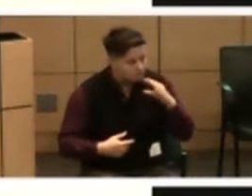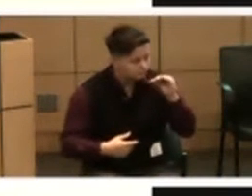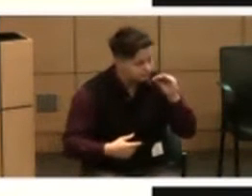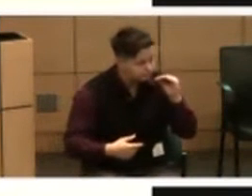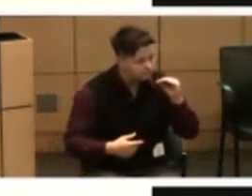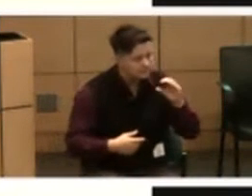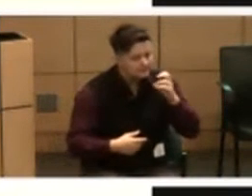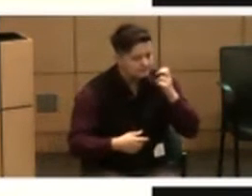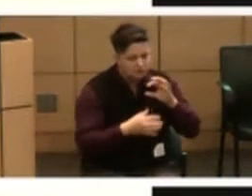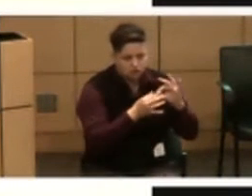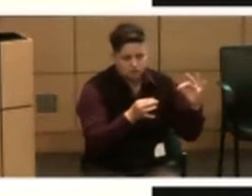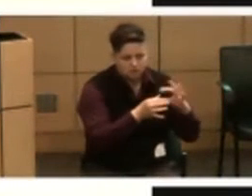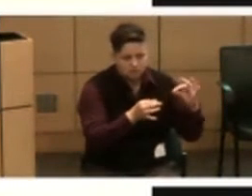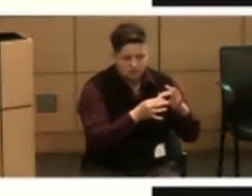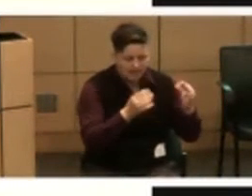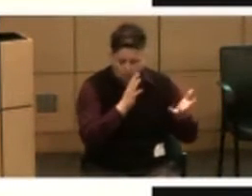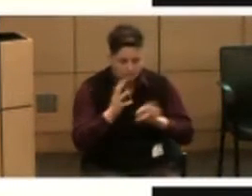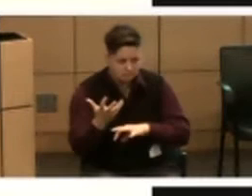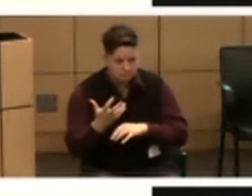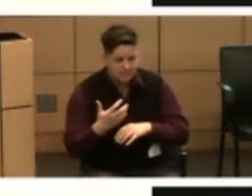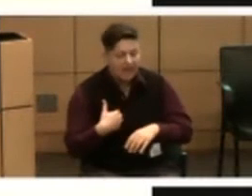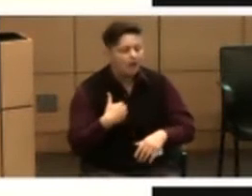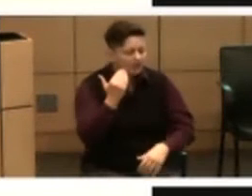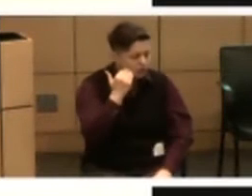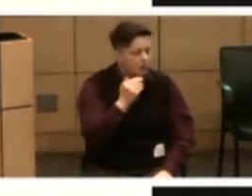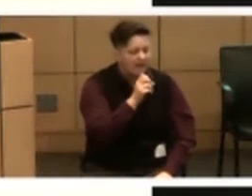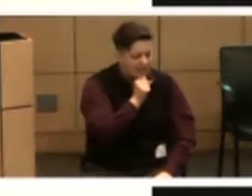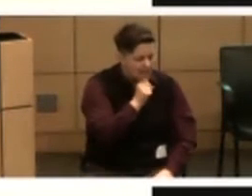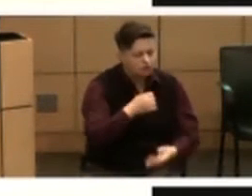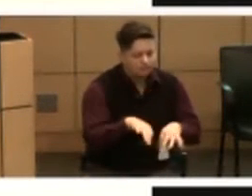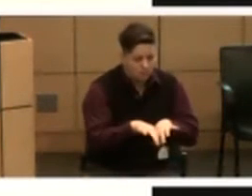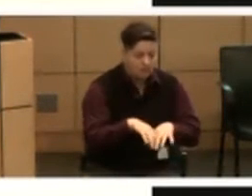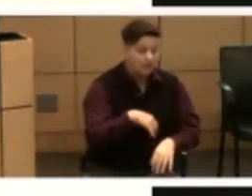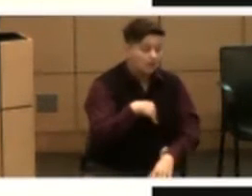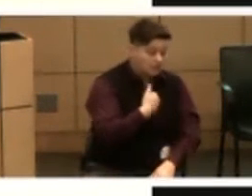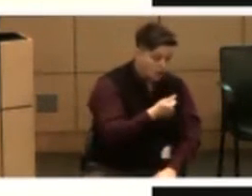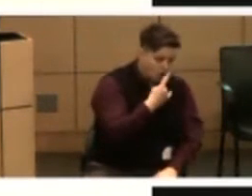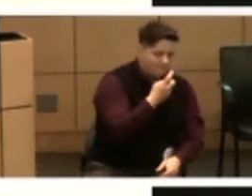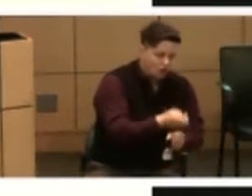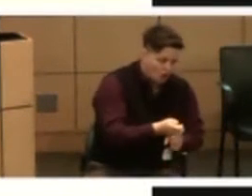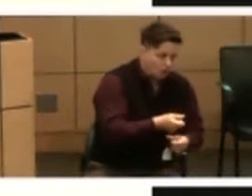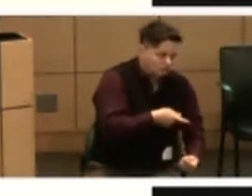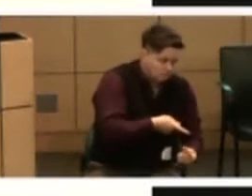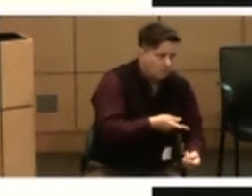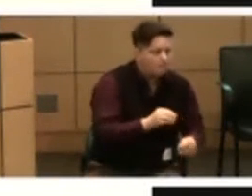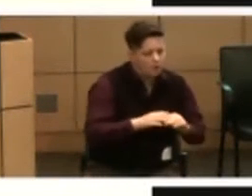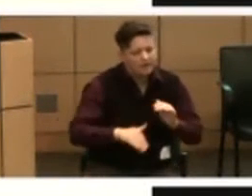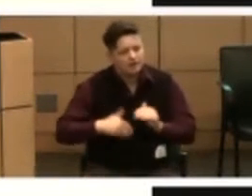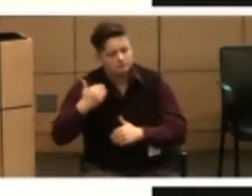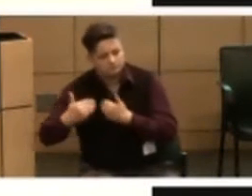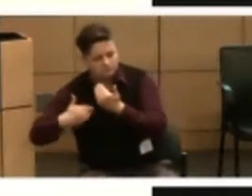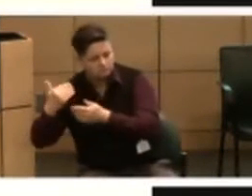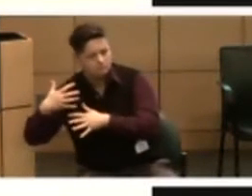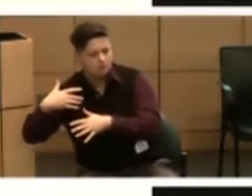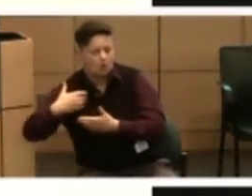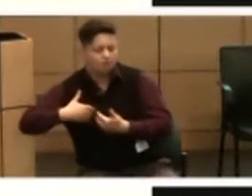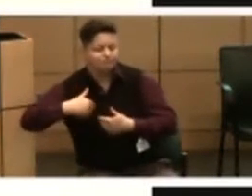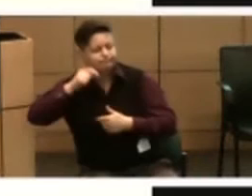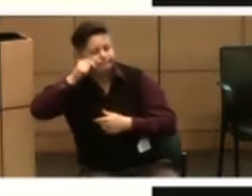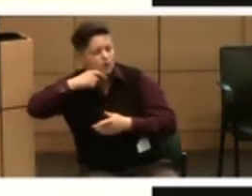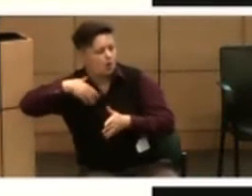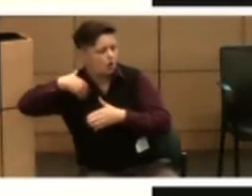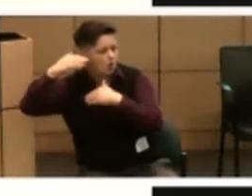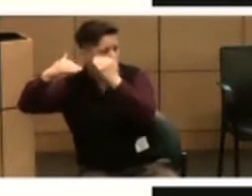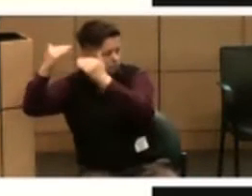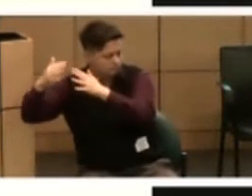younger children have considerably more difficulty than older children who have considerably more difficulty than adults. Okay? The background matters, and it matters